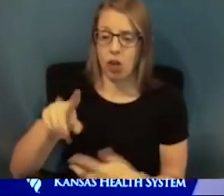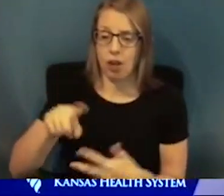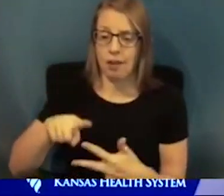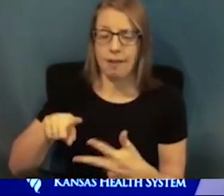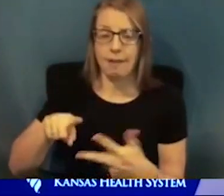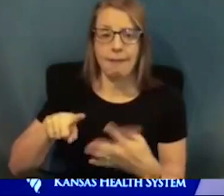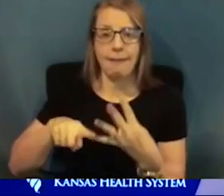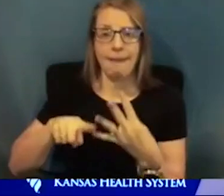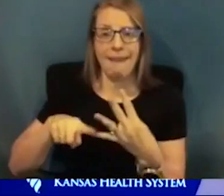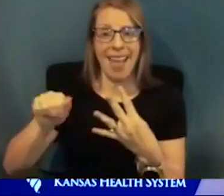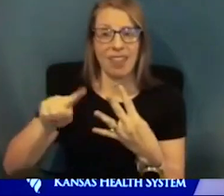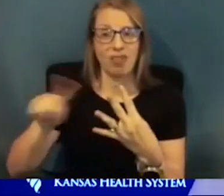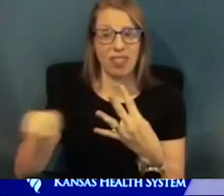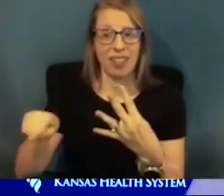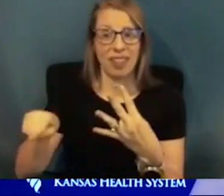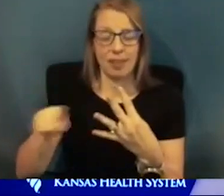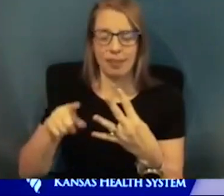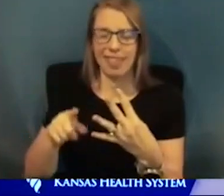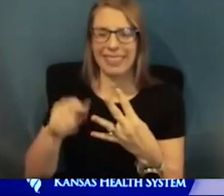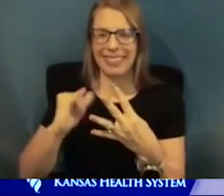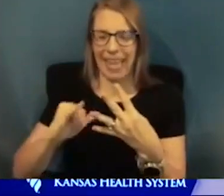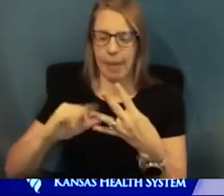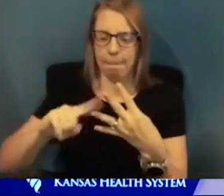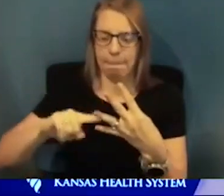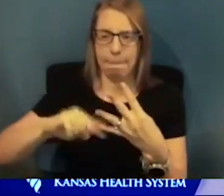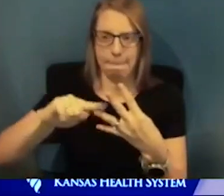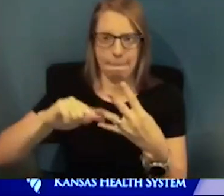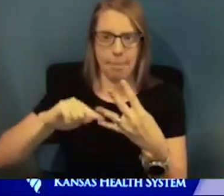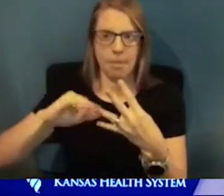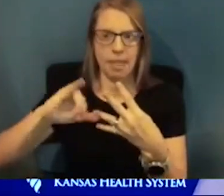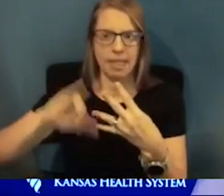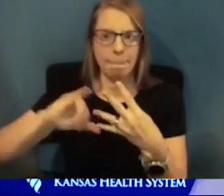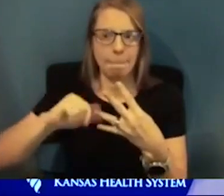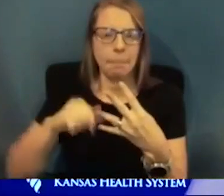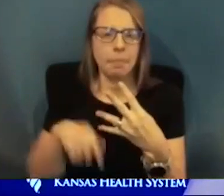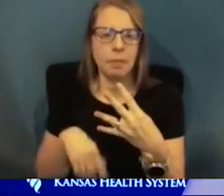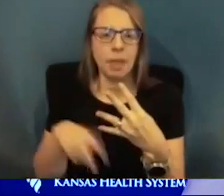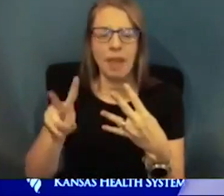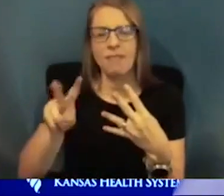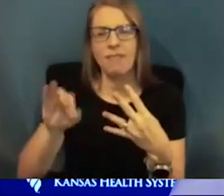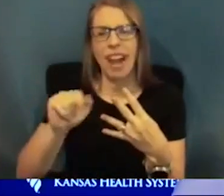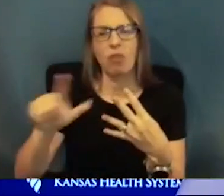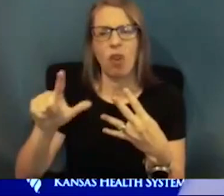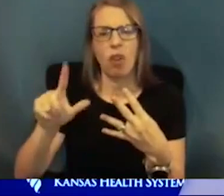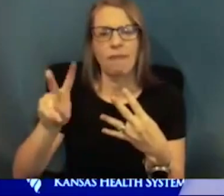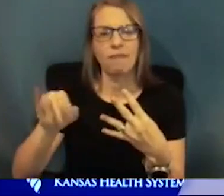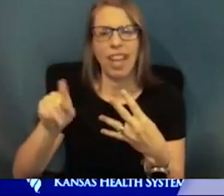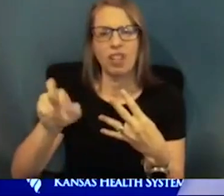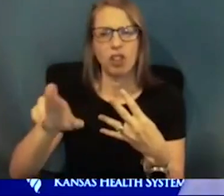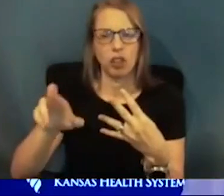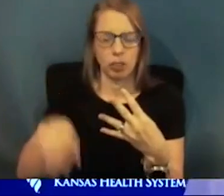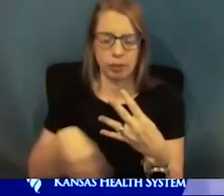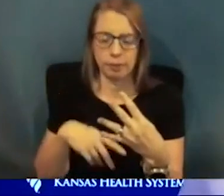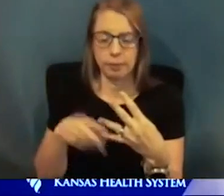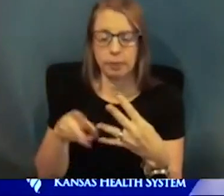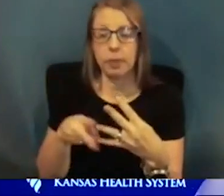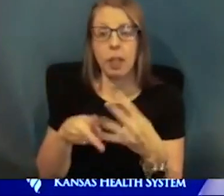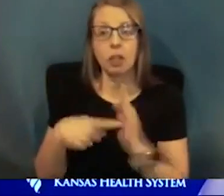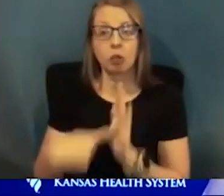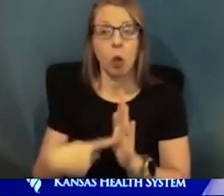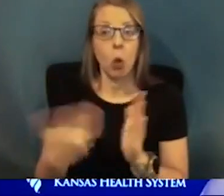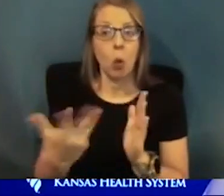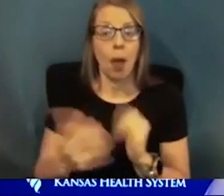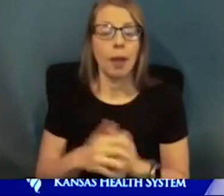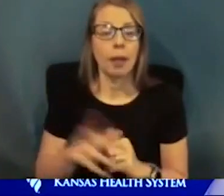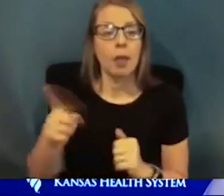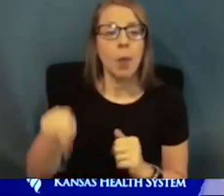to the Johnson & Johnson vaccine. That is that viral vector. It's that adenovirus vector. What they showed was that those patients that